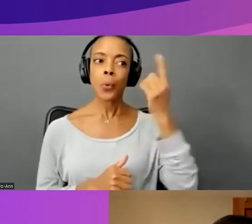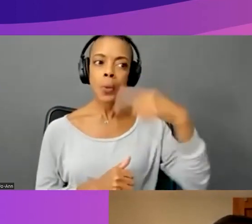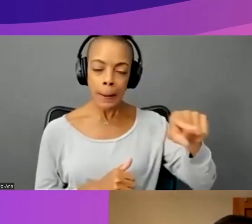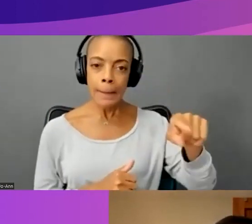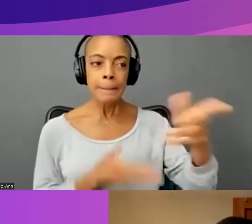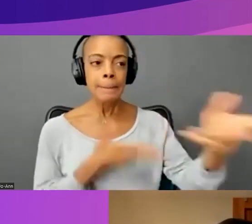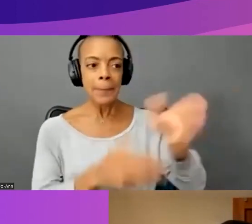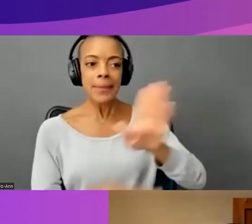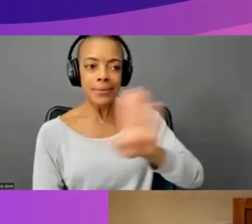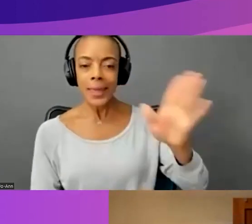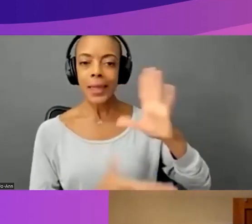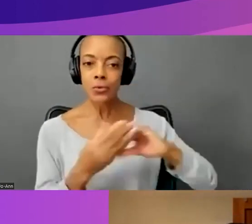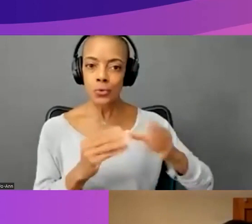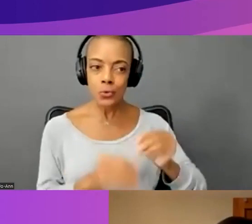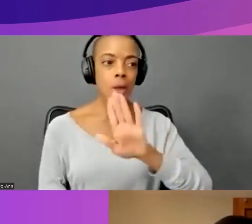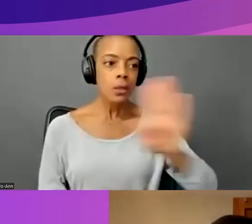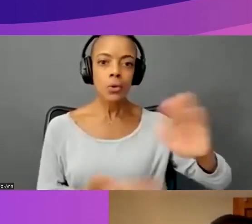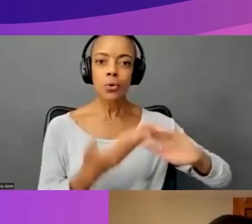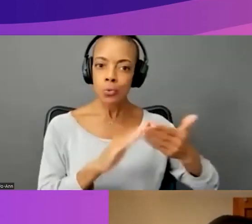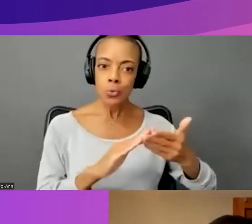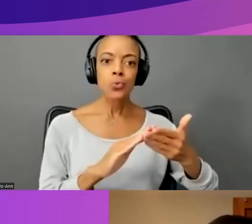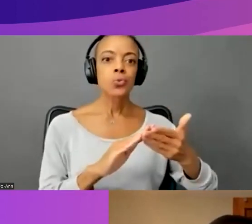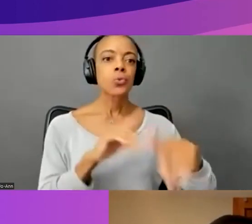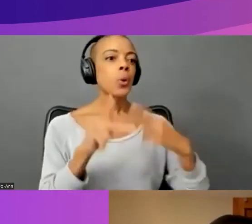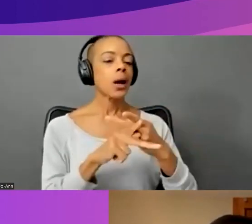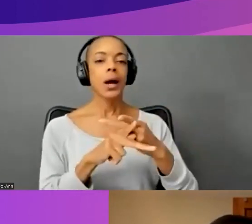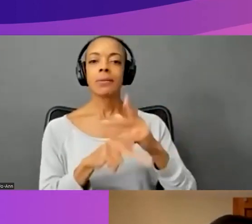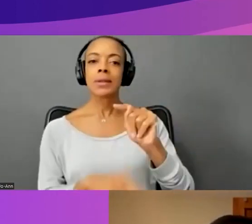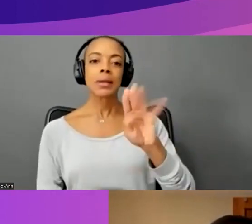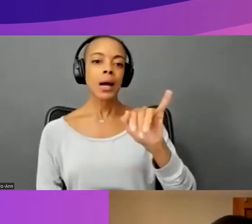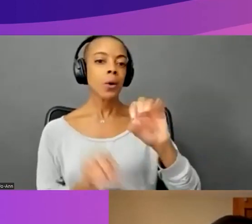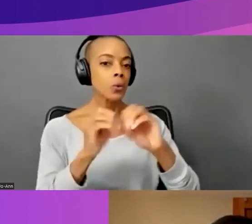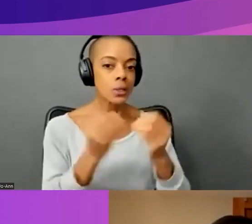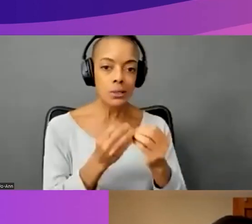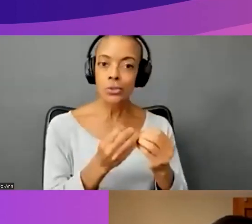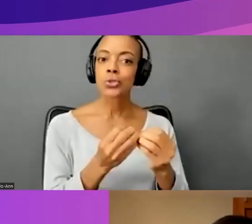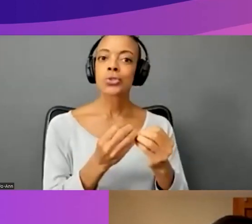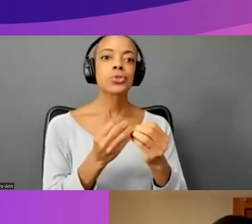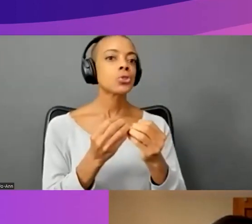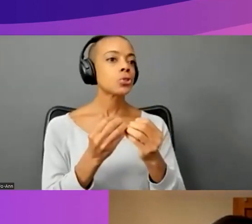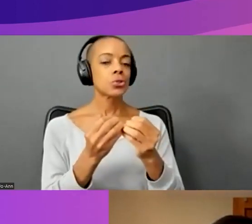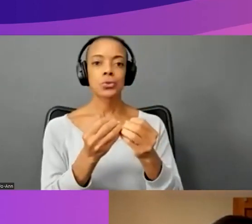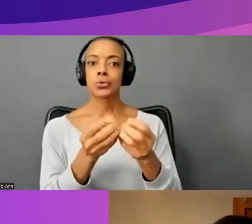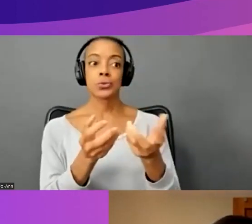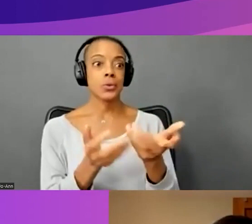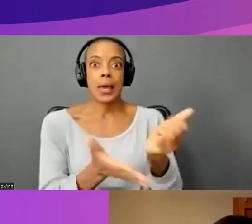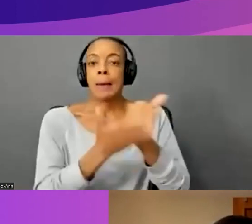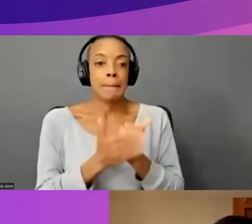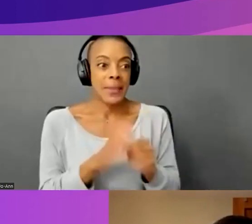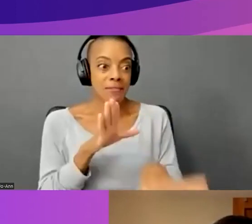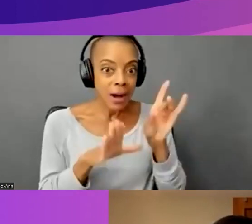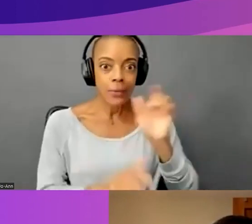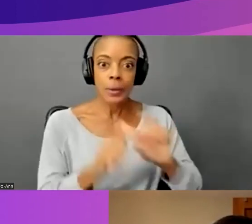kinds of like community TBI organizations that allowed me to even find the participants that I